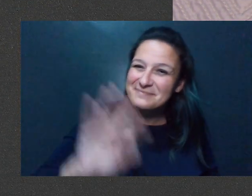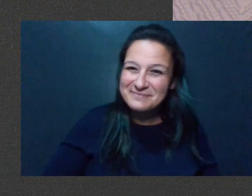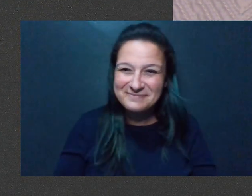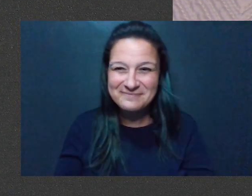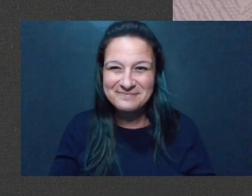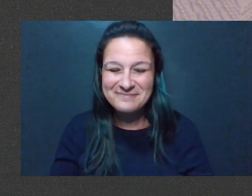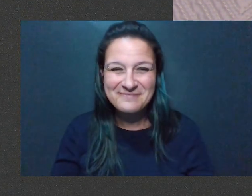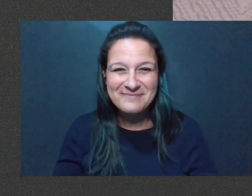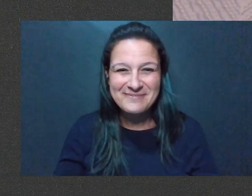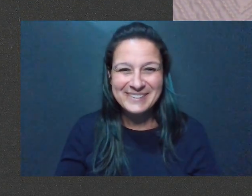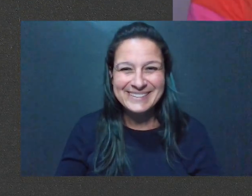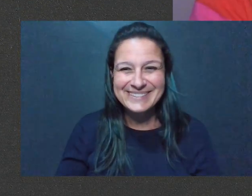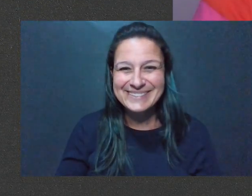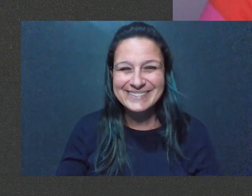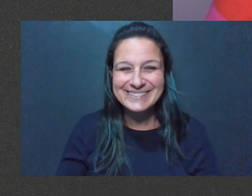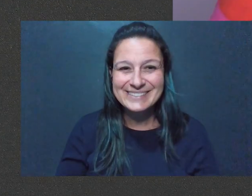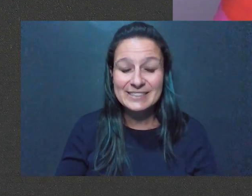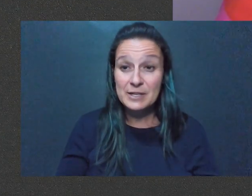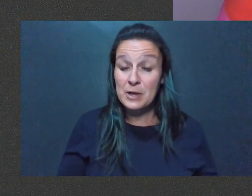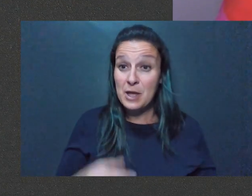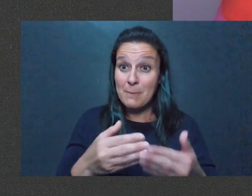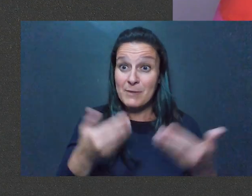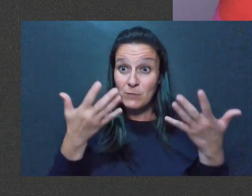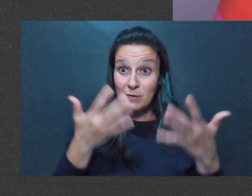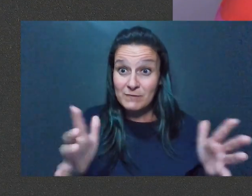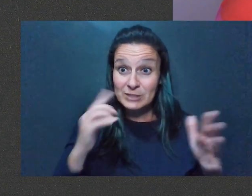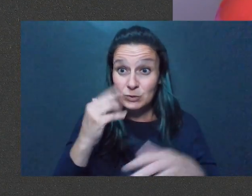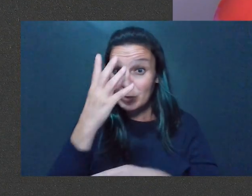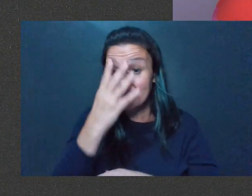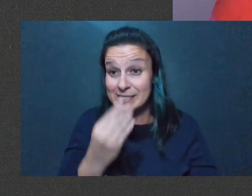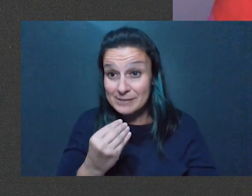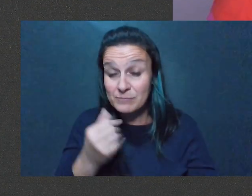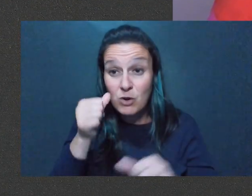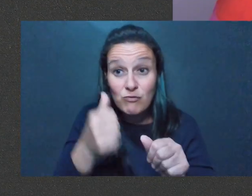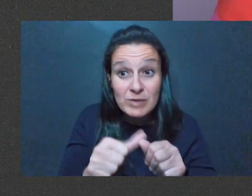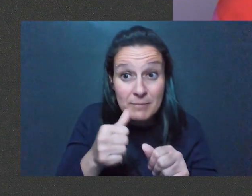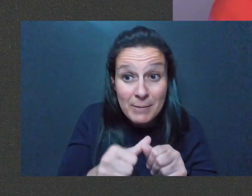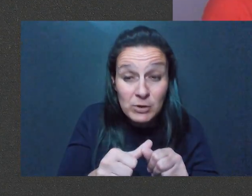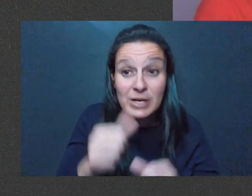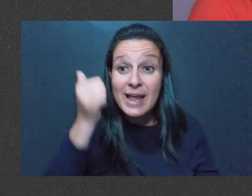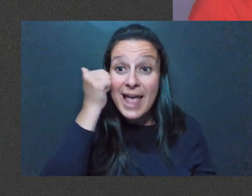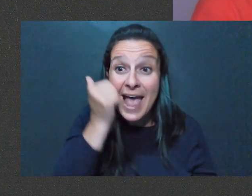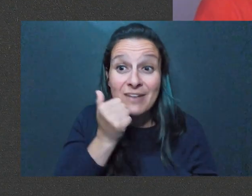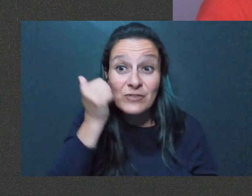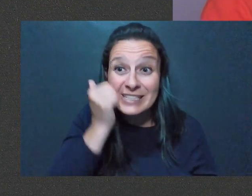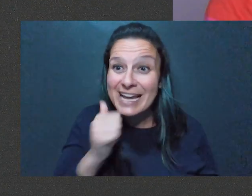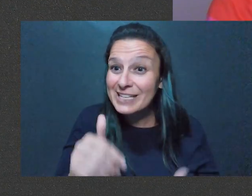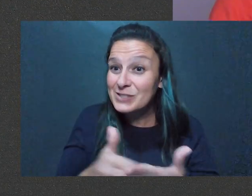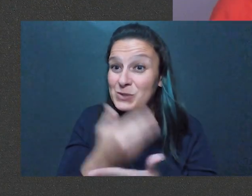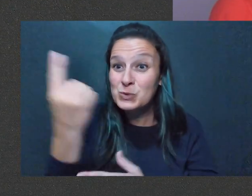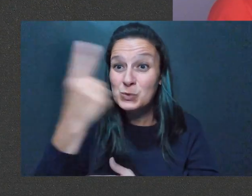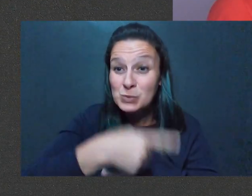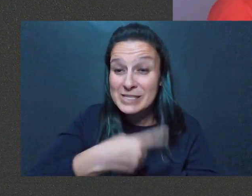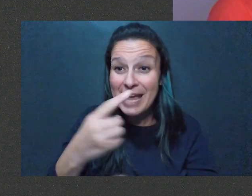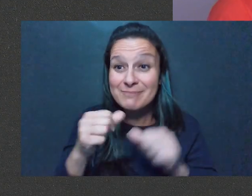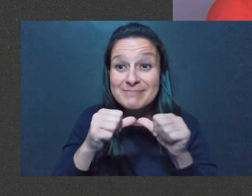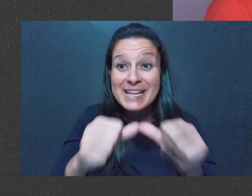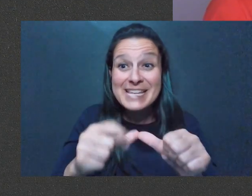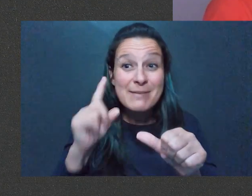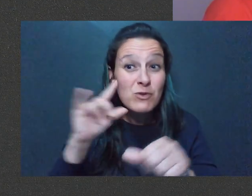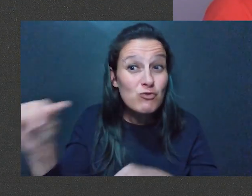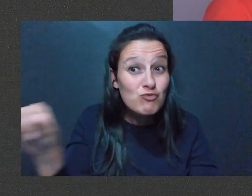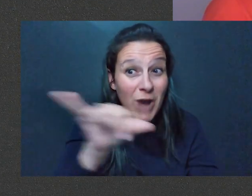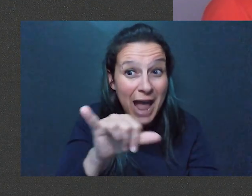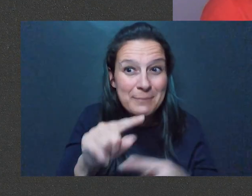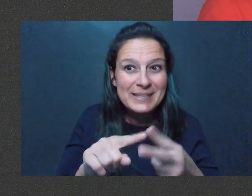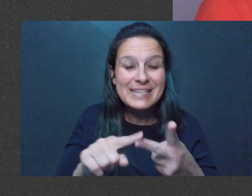there. Before you head off to night-night, remember, every day is a new day to keep rhyming,